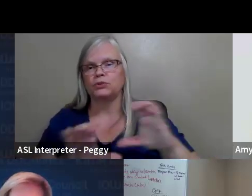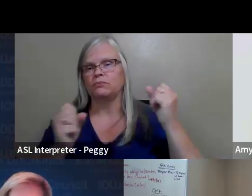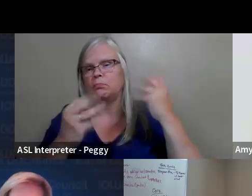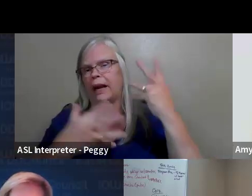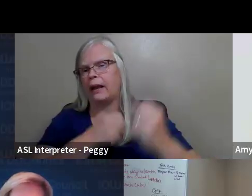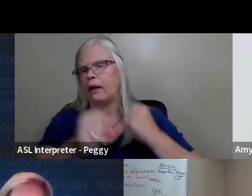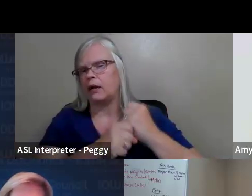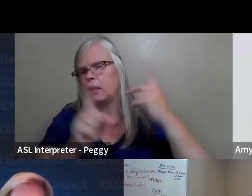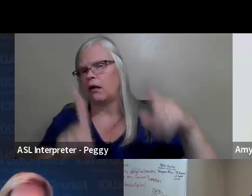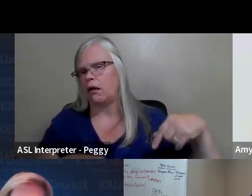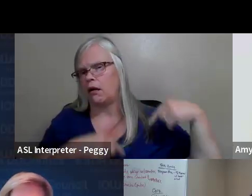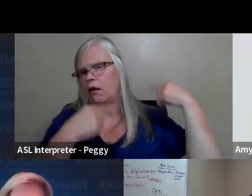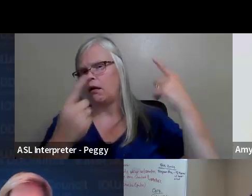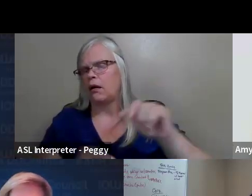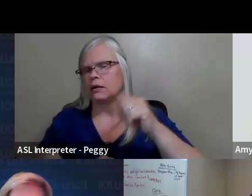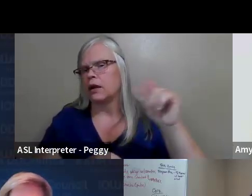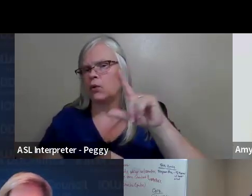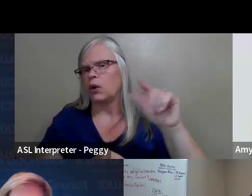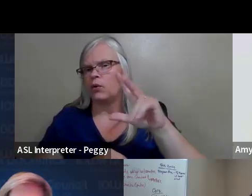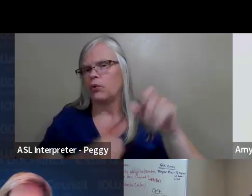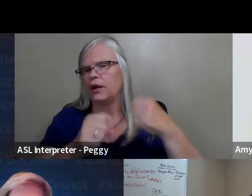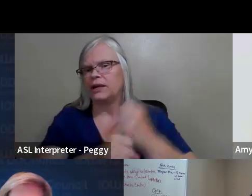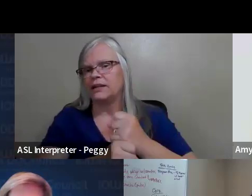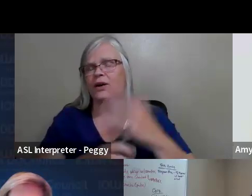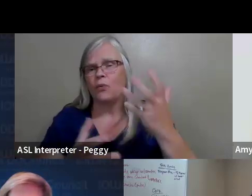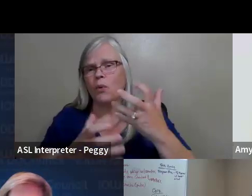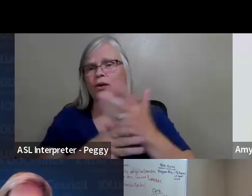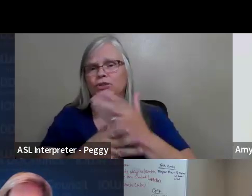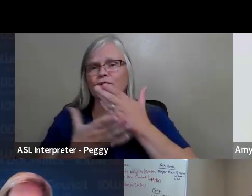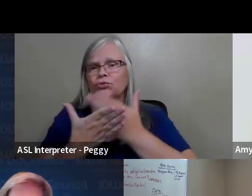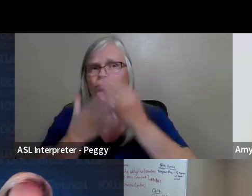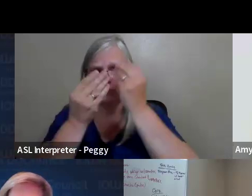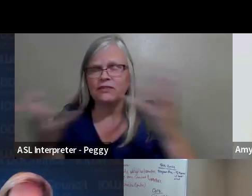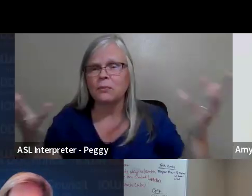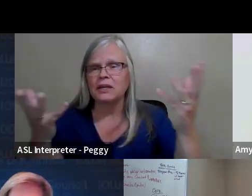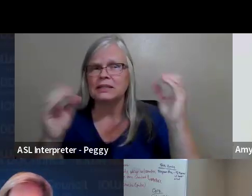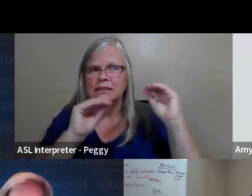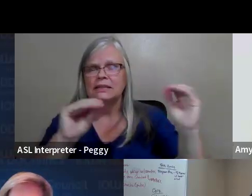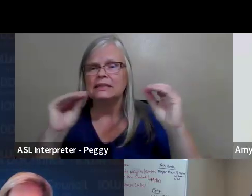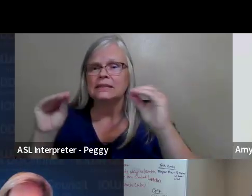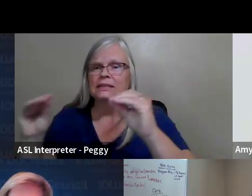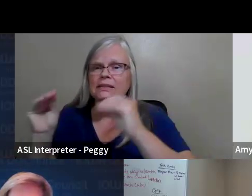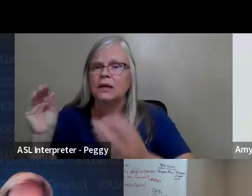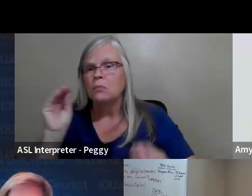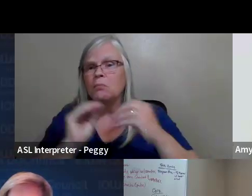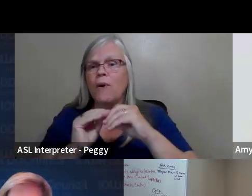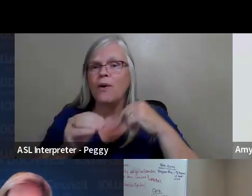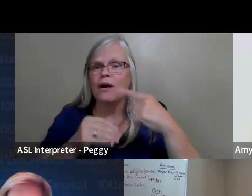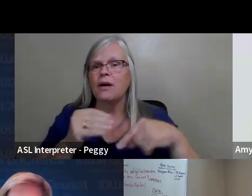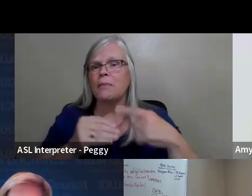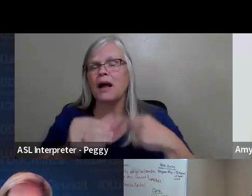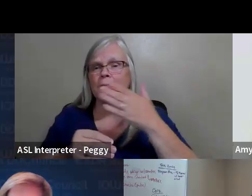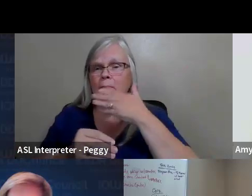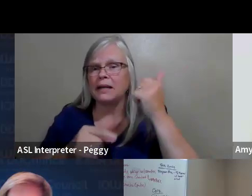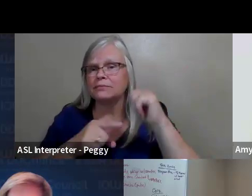so we always want to get as much good information out to them as possible and teach them more about